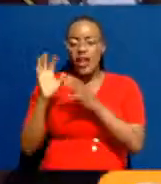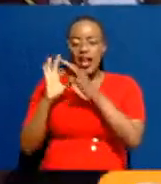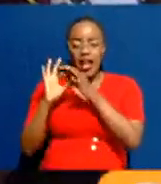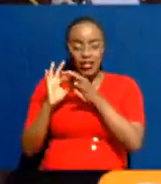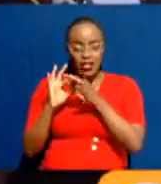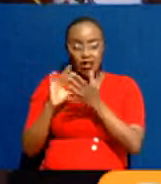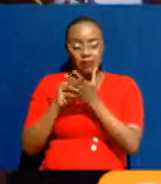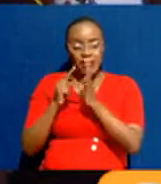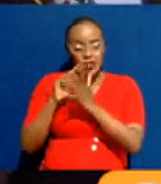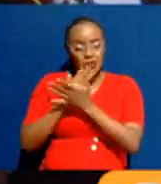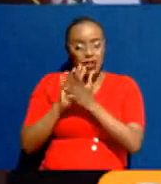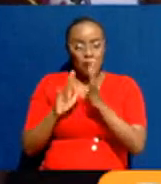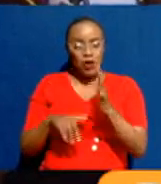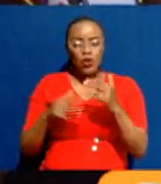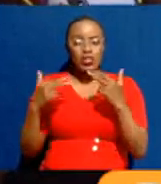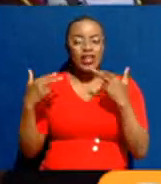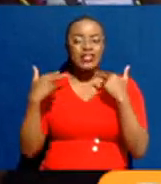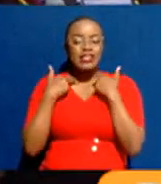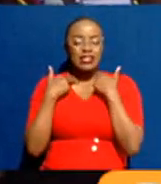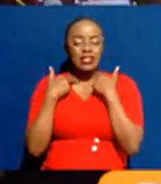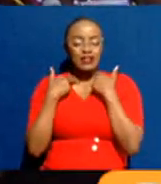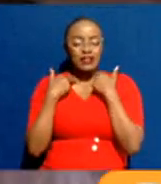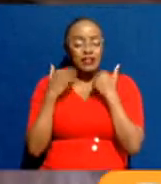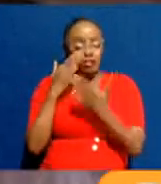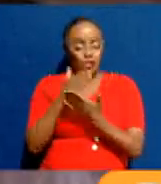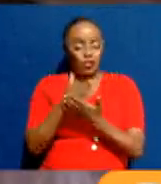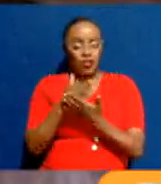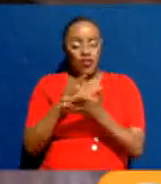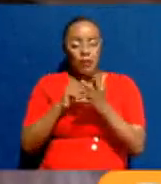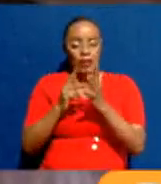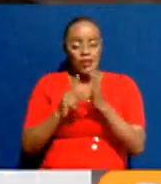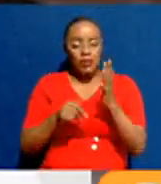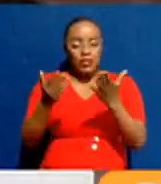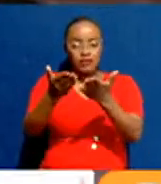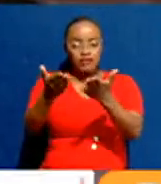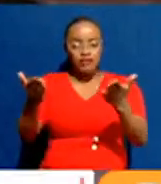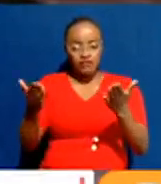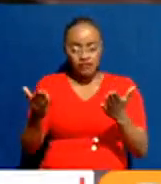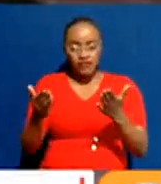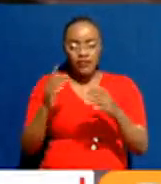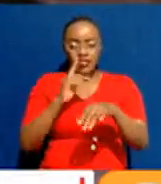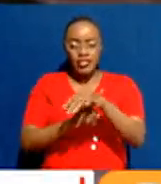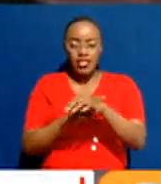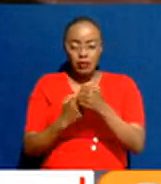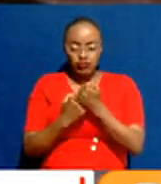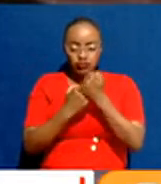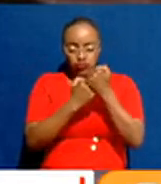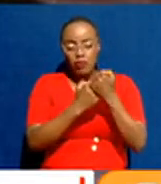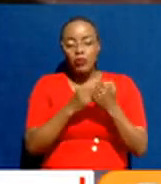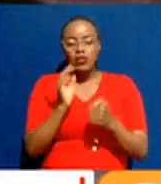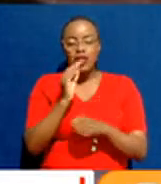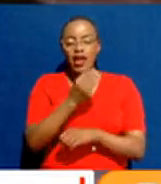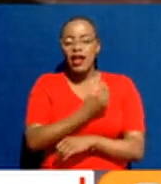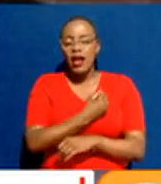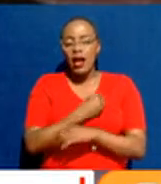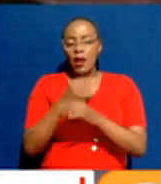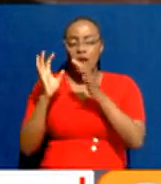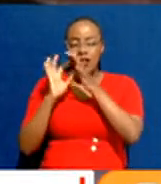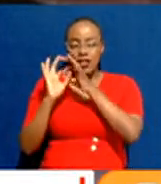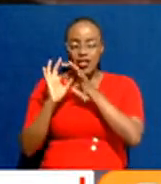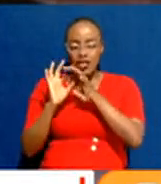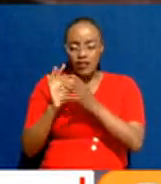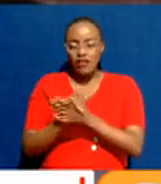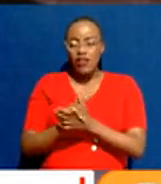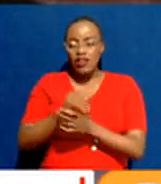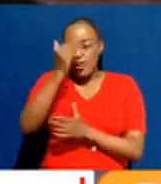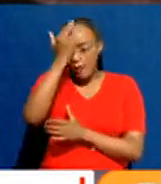nani? Ni mtumwa, sivyo? Kwa hivyo nyinyi kwa kushikilia mila zetu, mila za